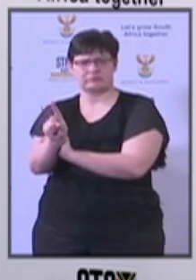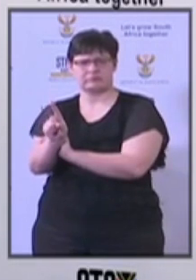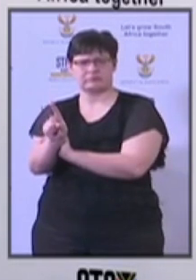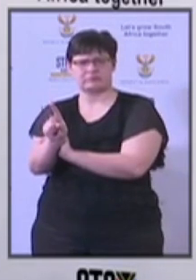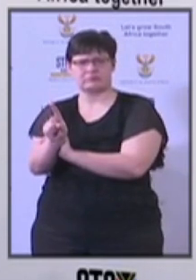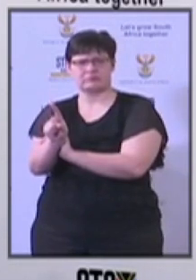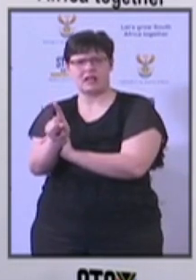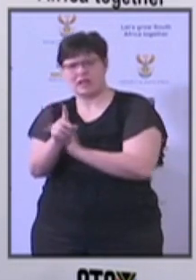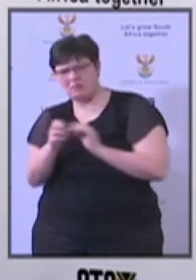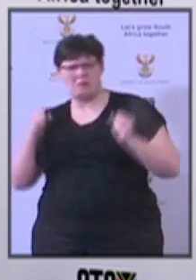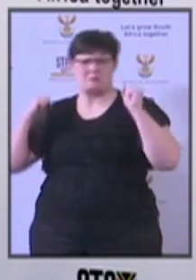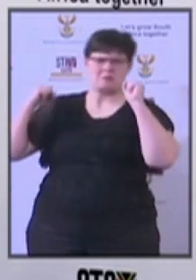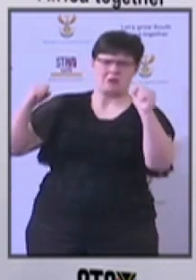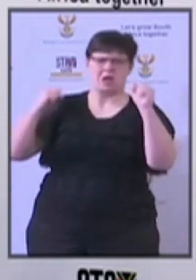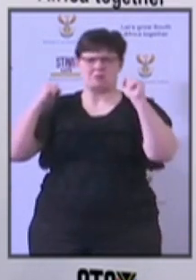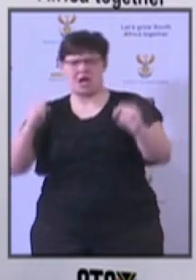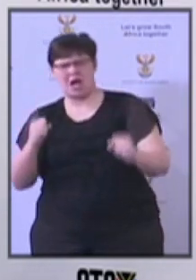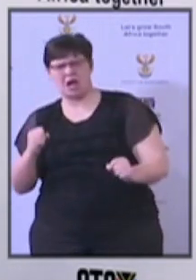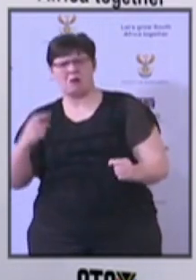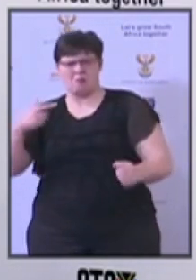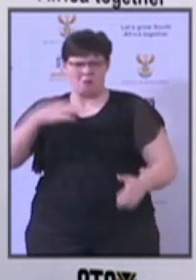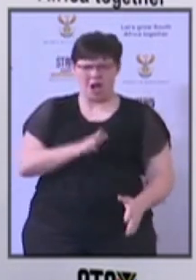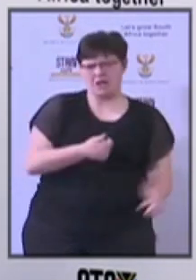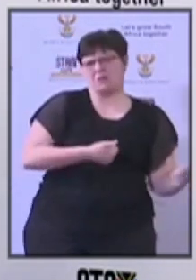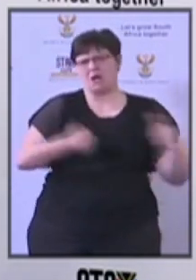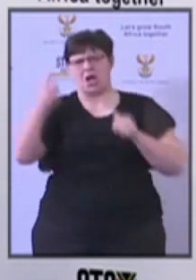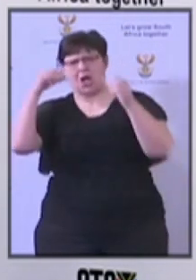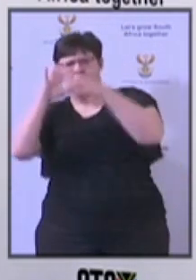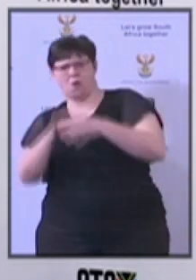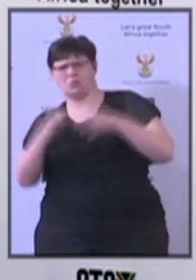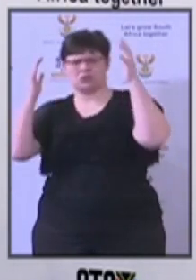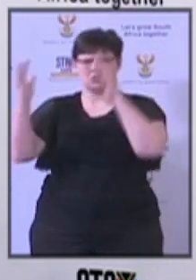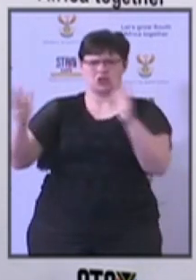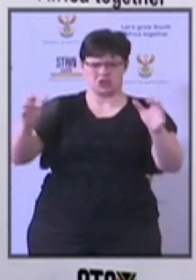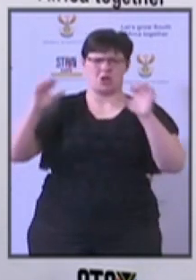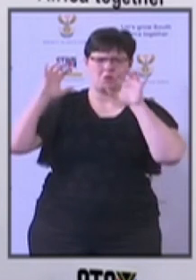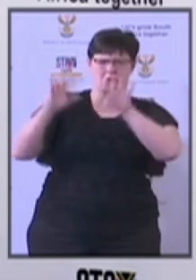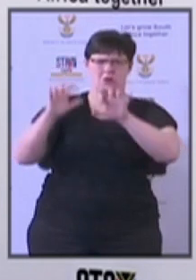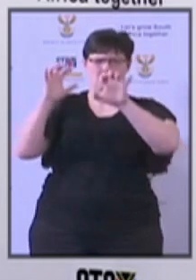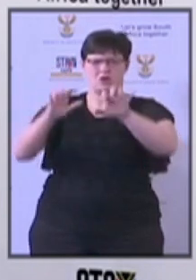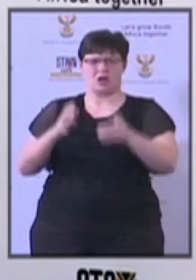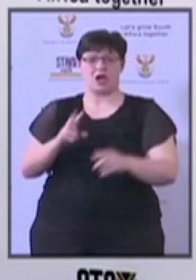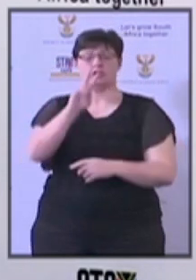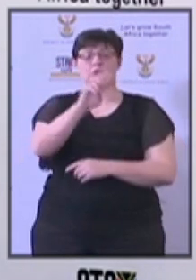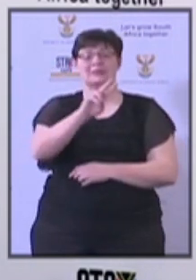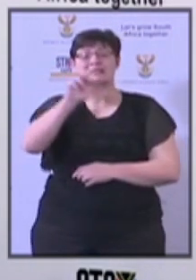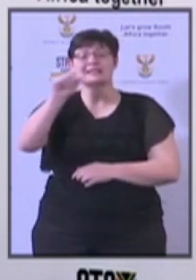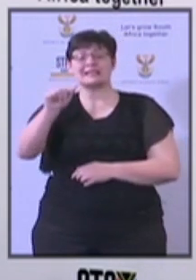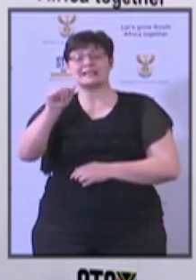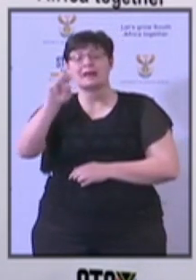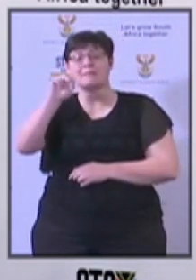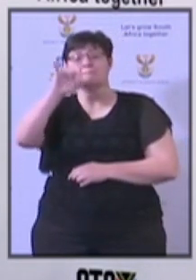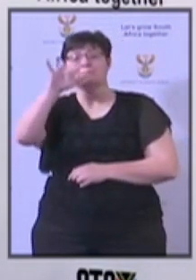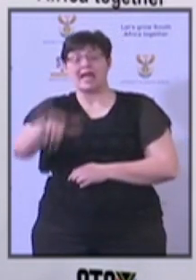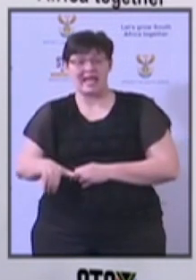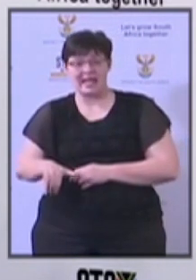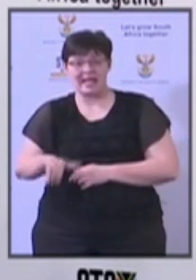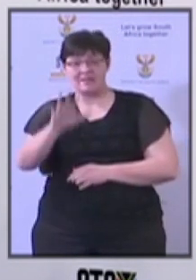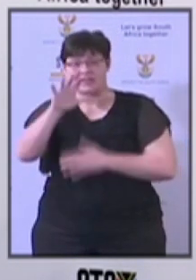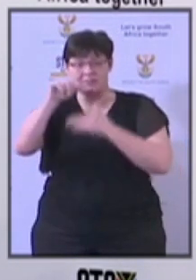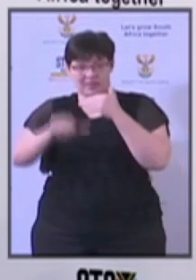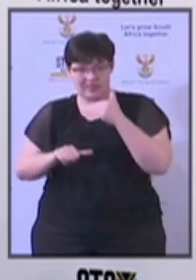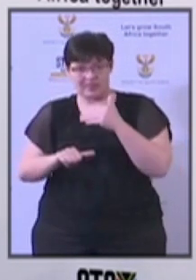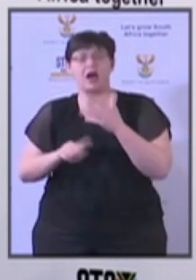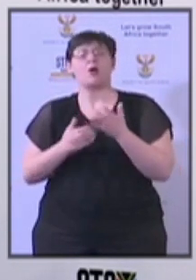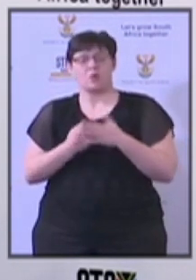of an uprising, people demanding to go back home. At that time, on the 26th of May, we repatriated through the borders